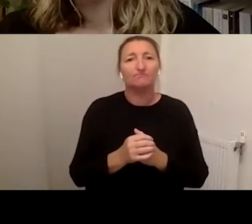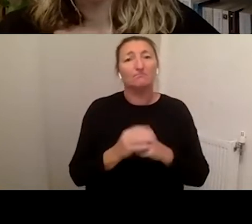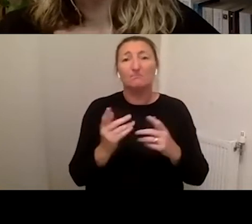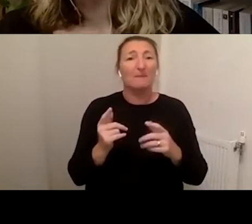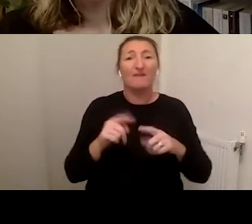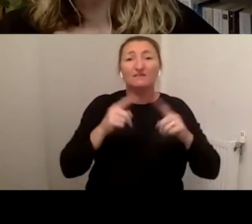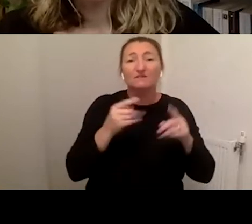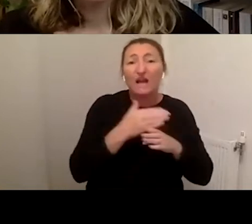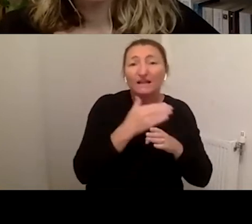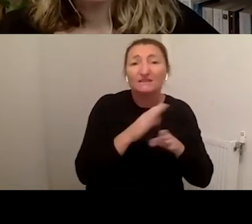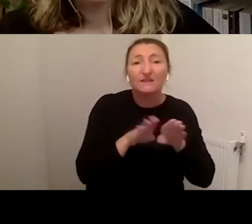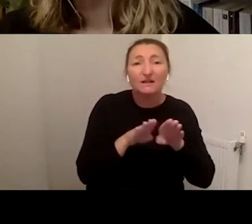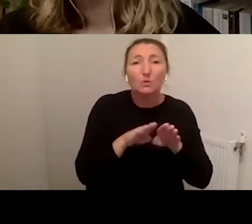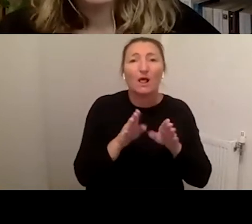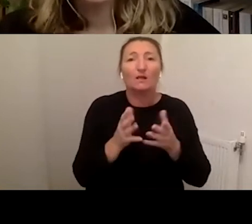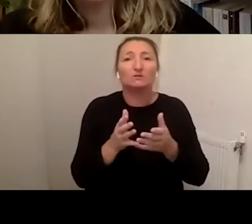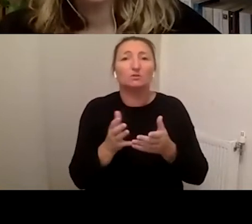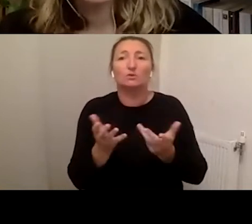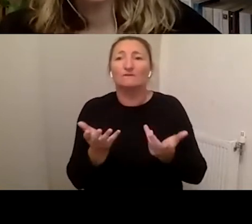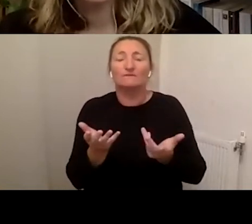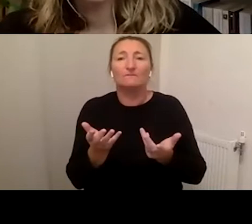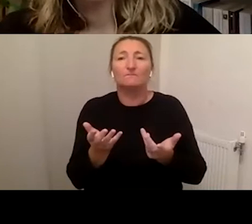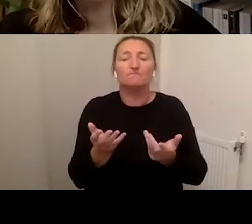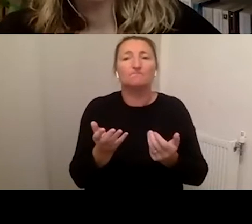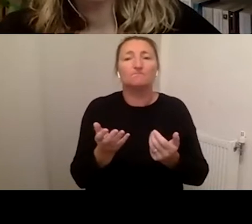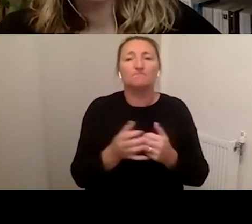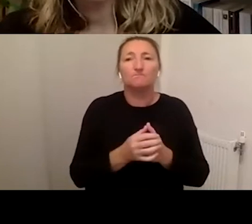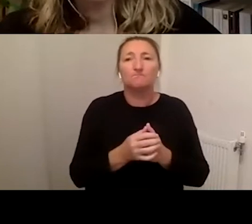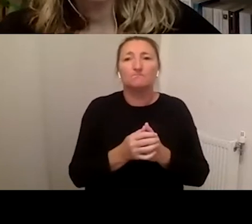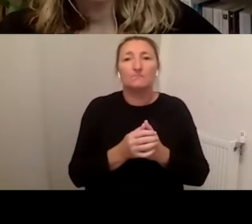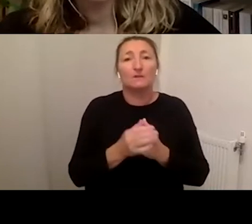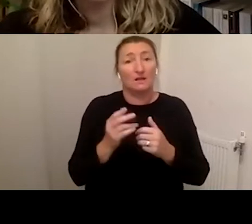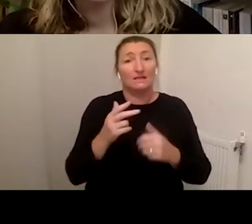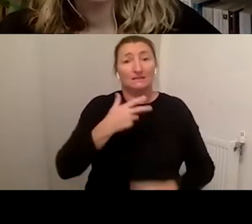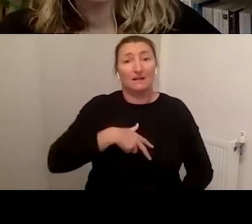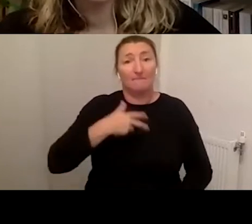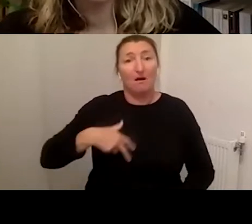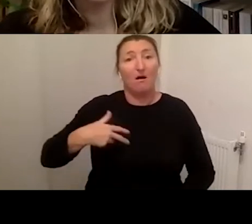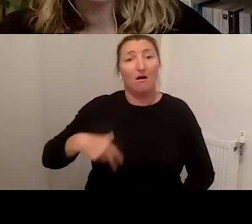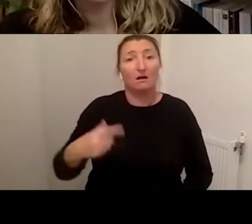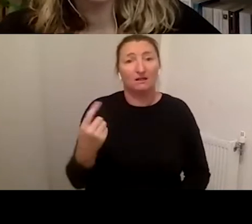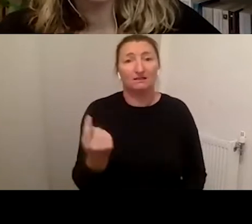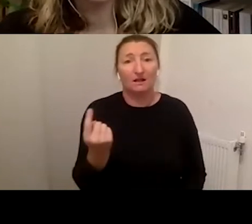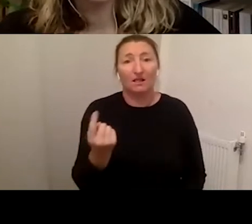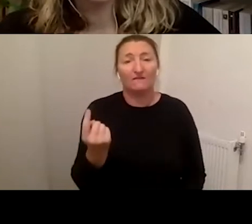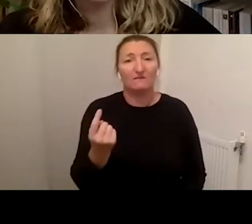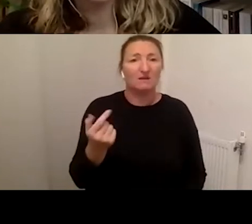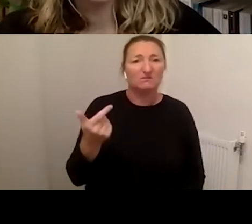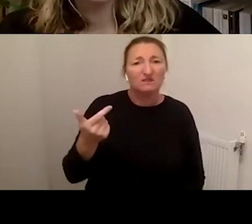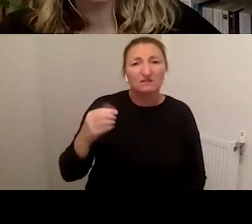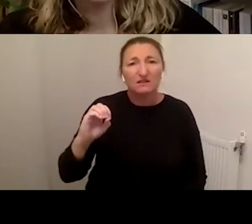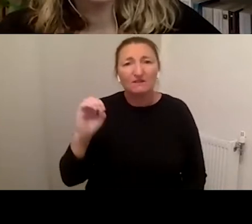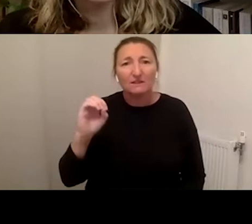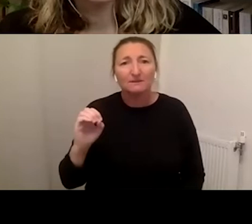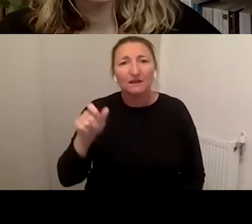like district heating. We shouldn't forget that, for instance, in Denmark, I think about 70% of the people are